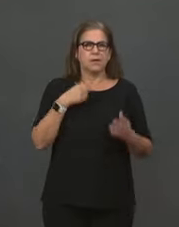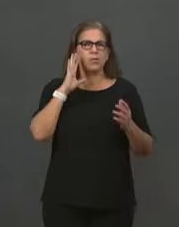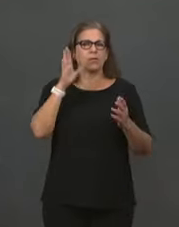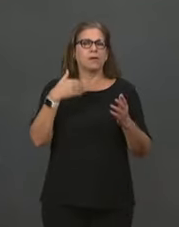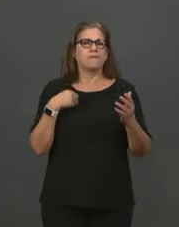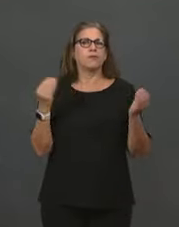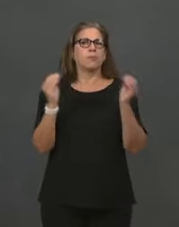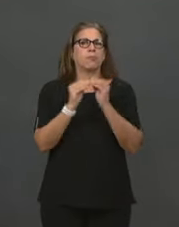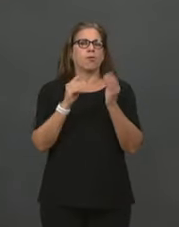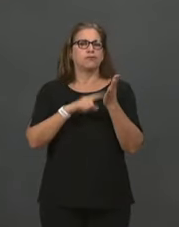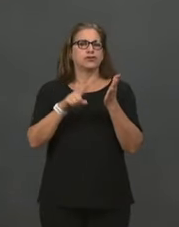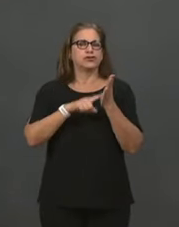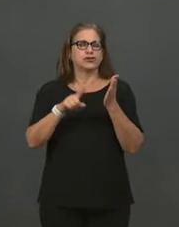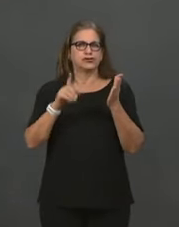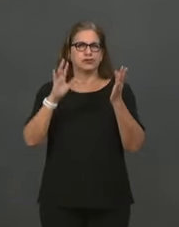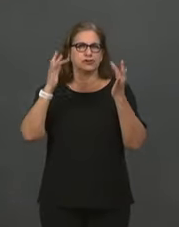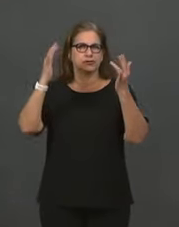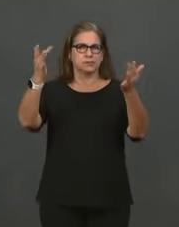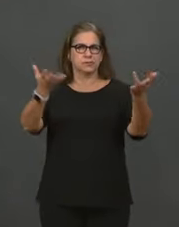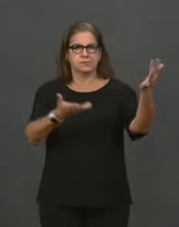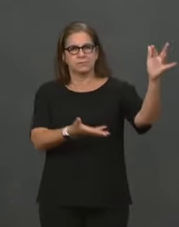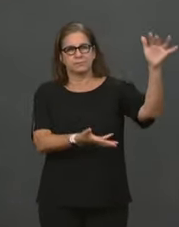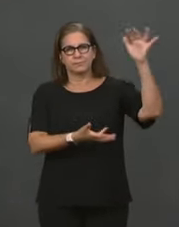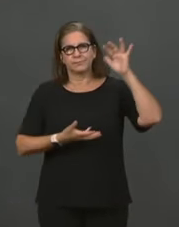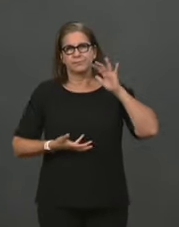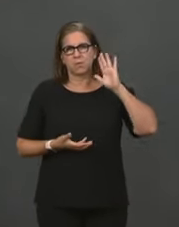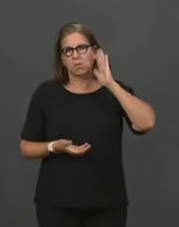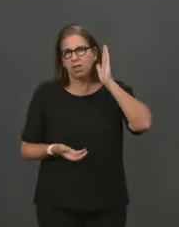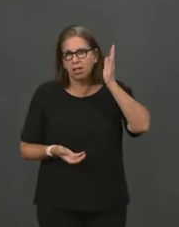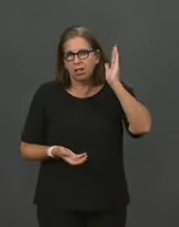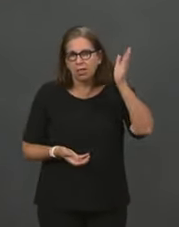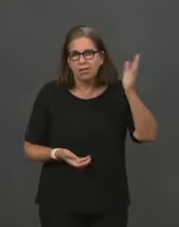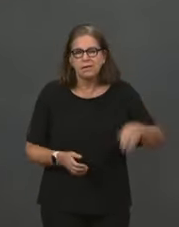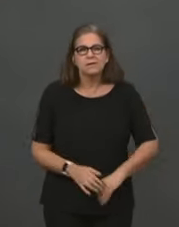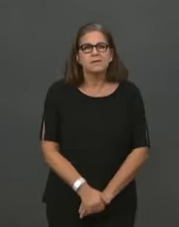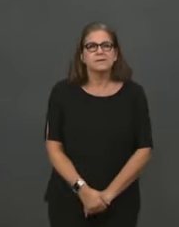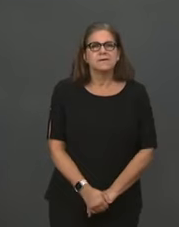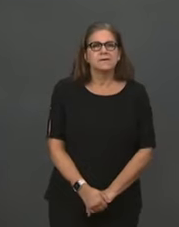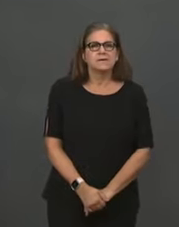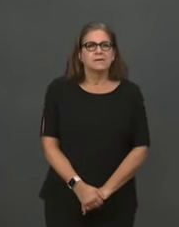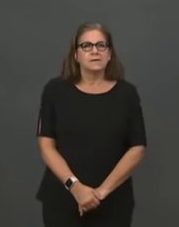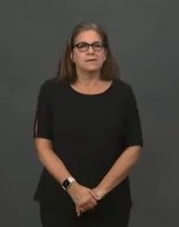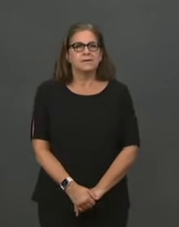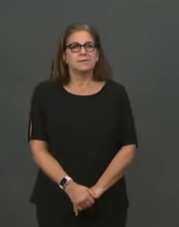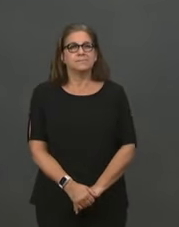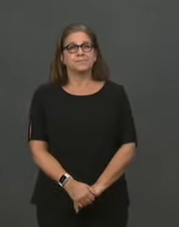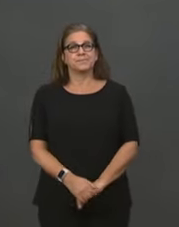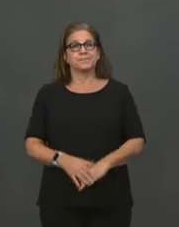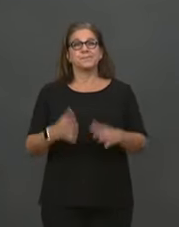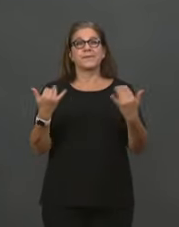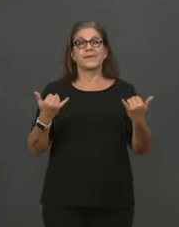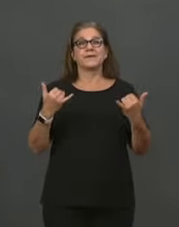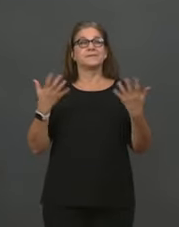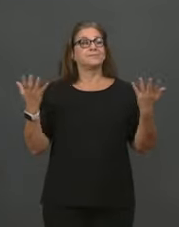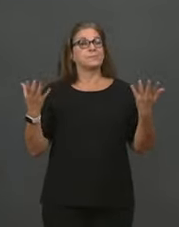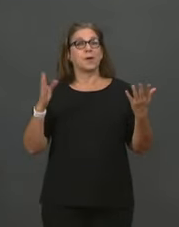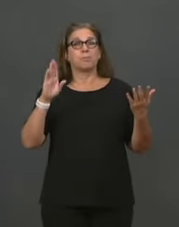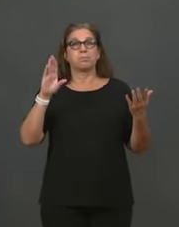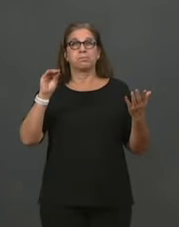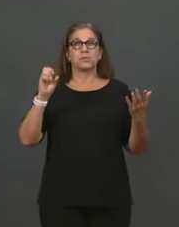have booster eligibility for all people currently. So we are going to we have not yet changed the definition of fully vaccinated.